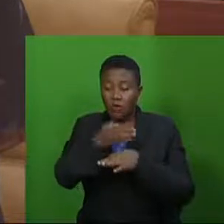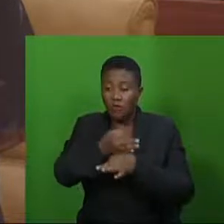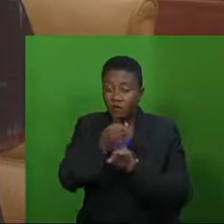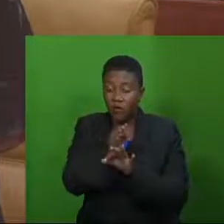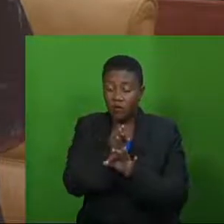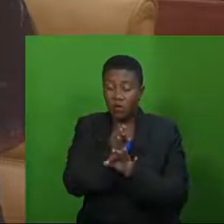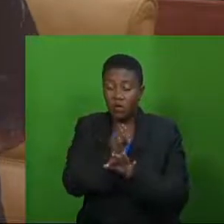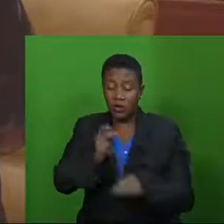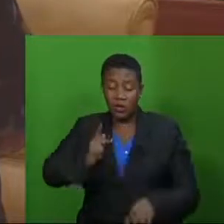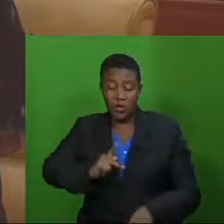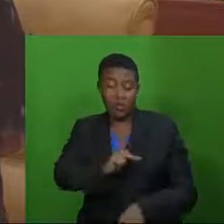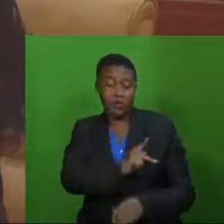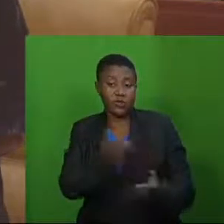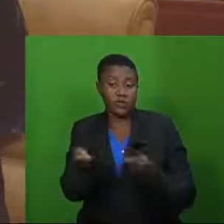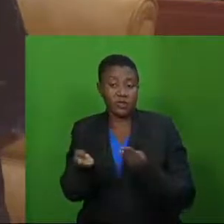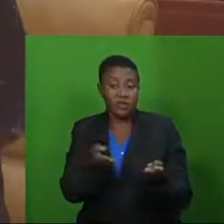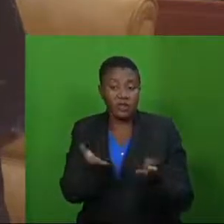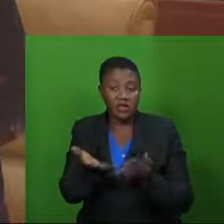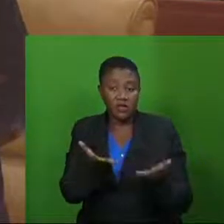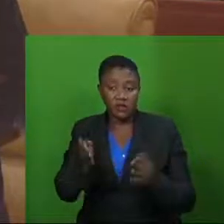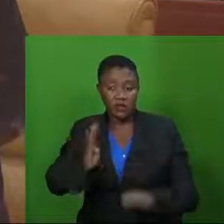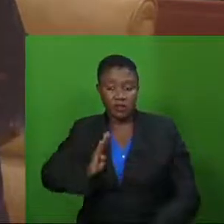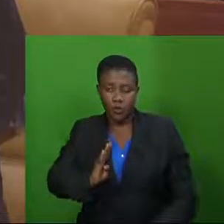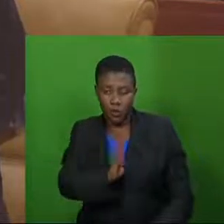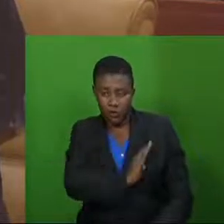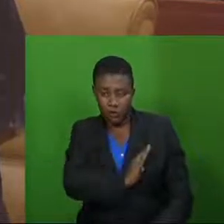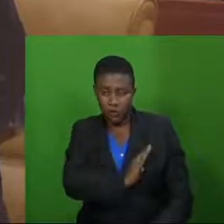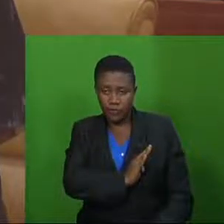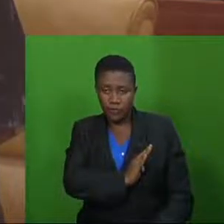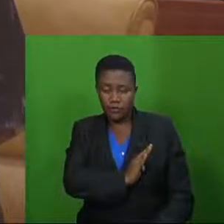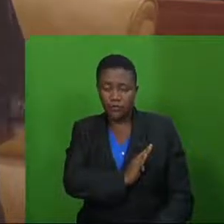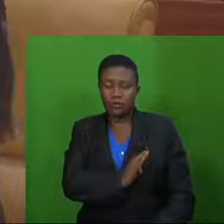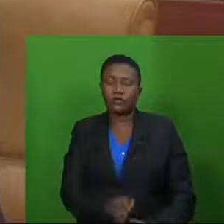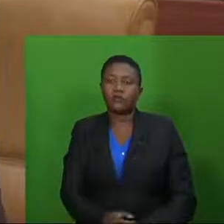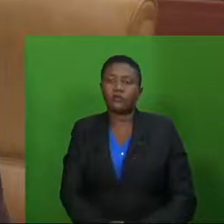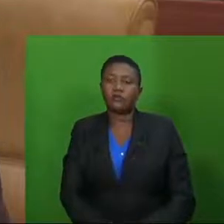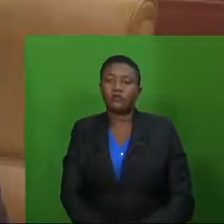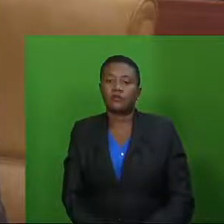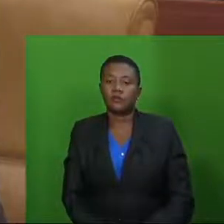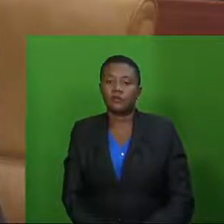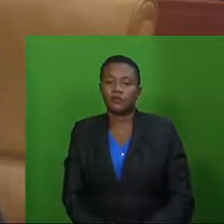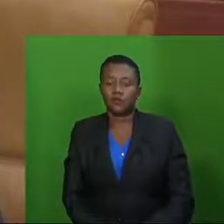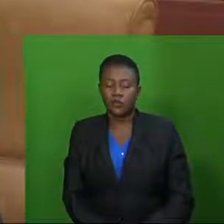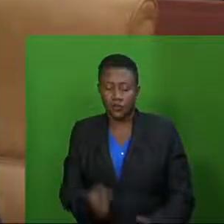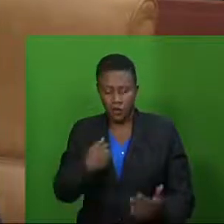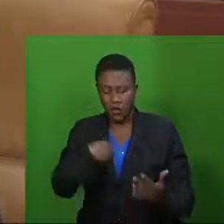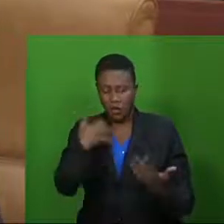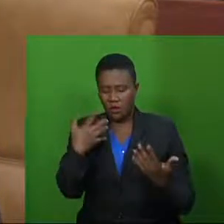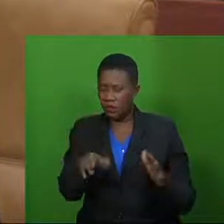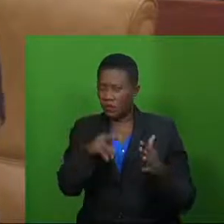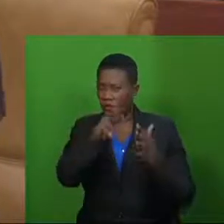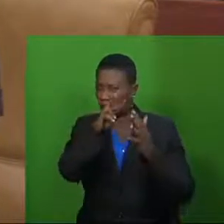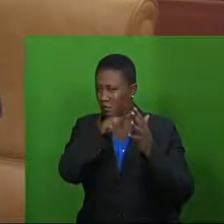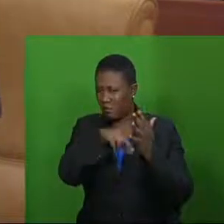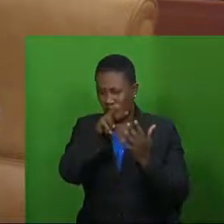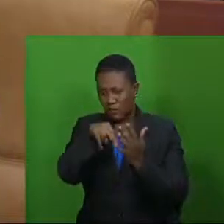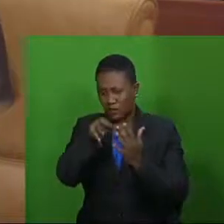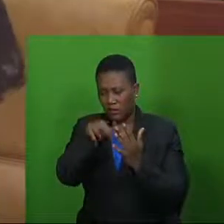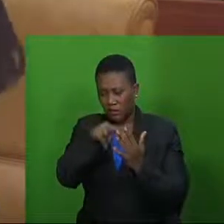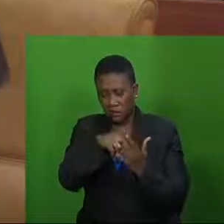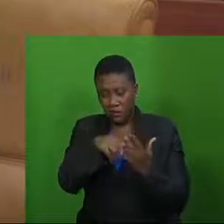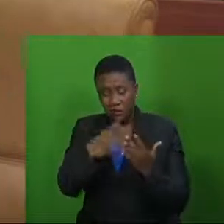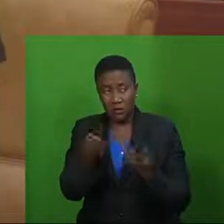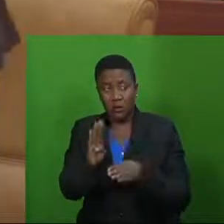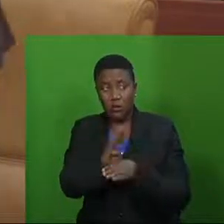Service Board. And it was slated to be taken on Tuesday. I've gone through the business